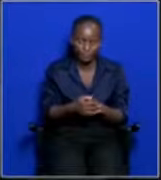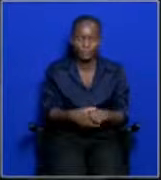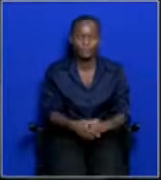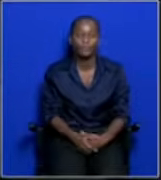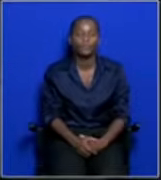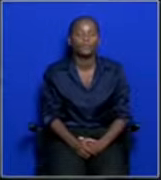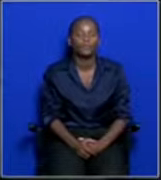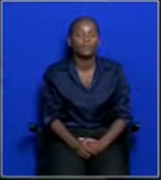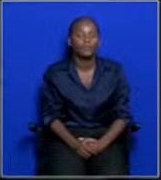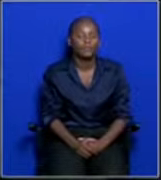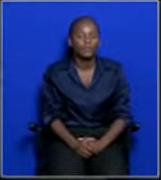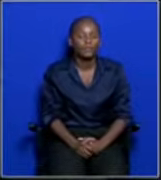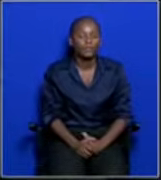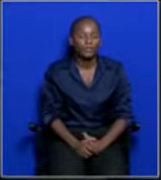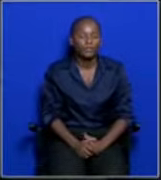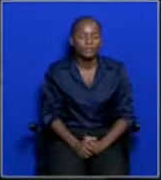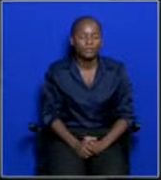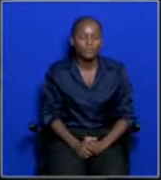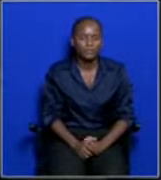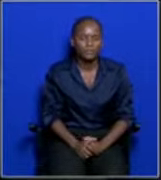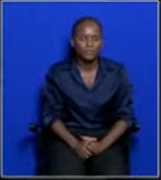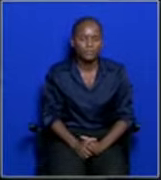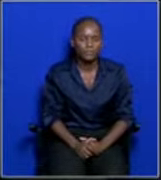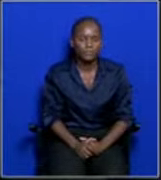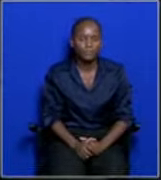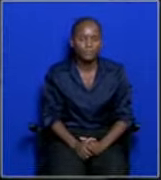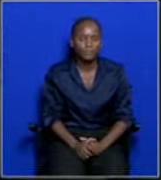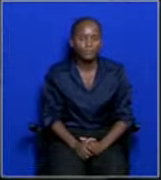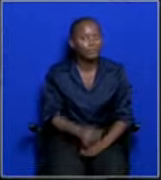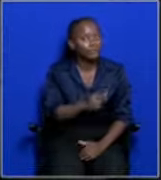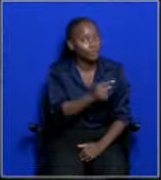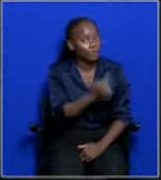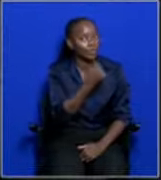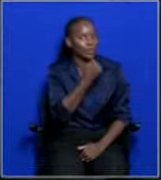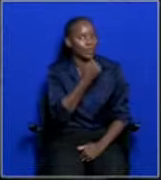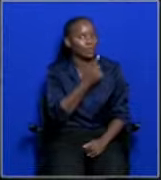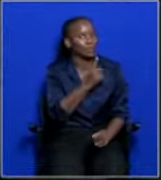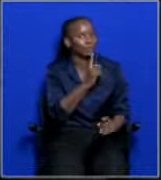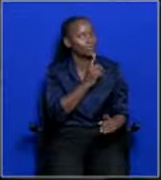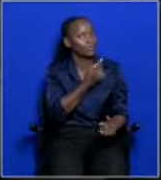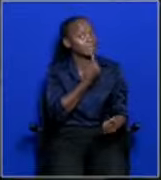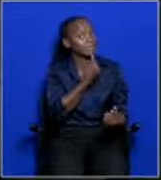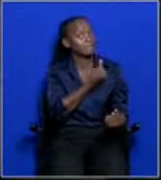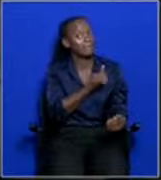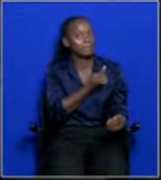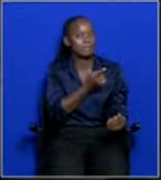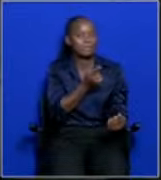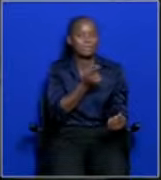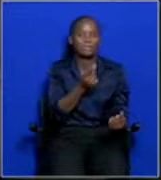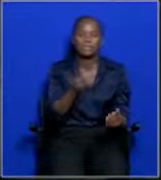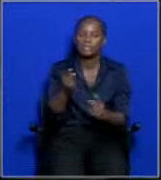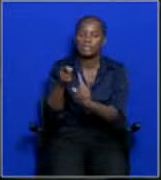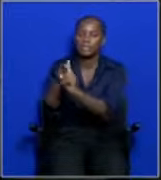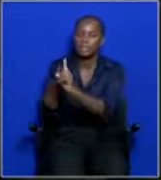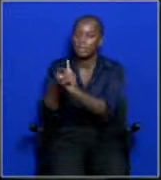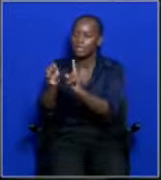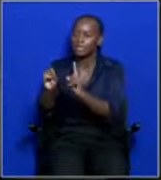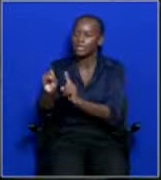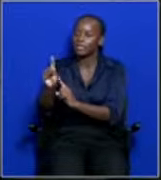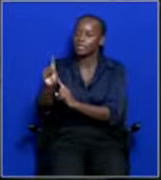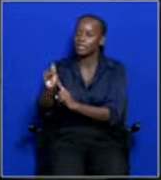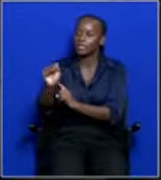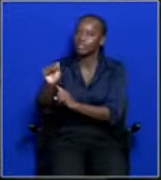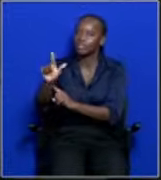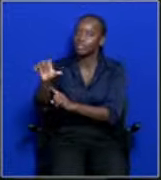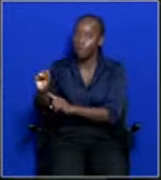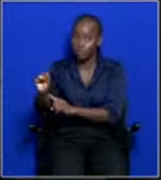there is nothing wrong with that Stolz receives information from an informant, as she says, an